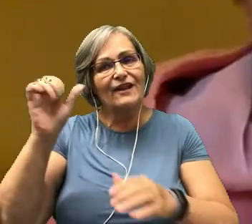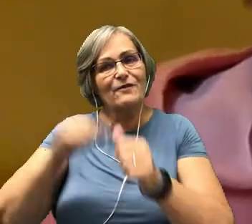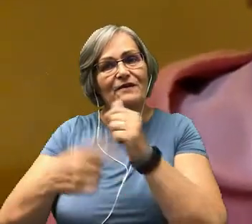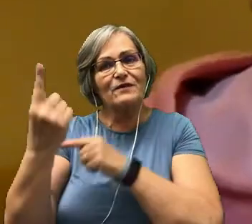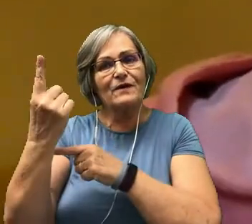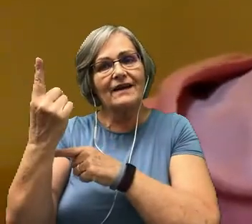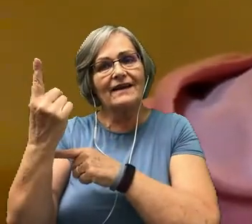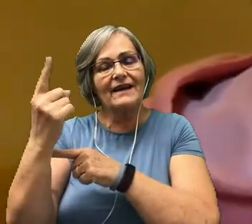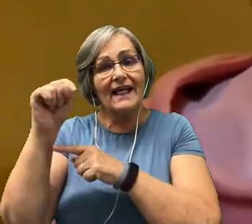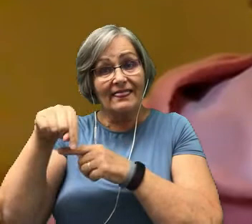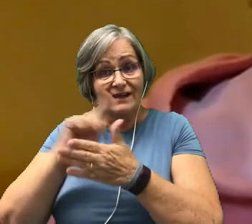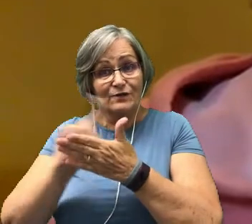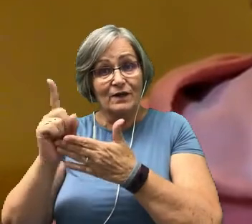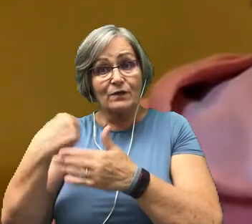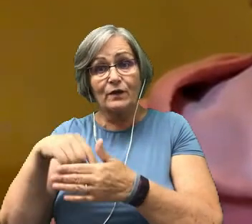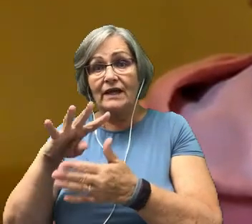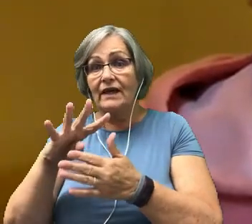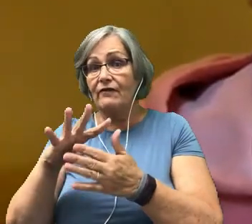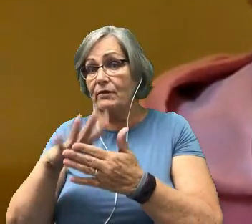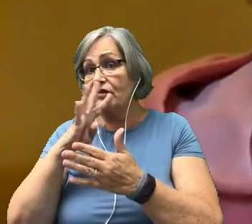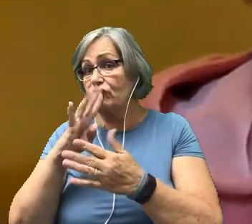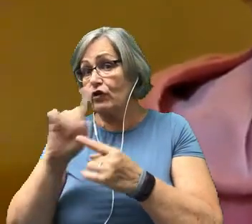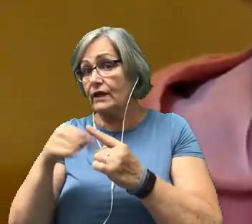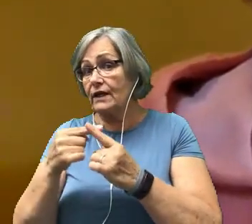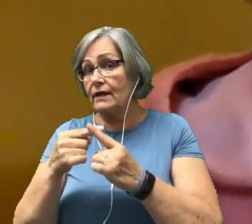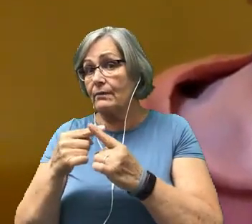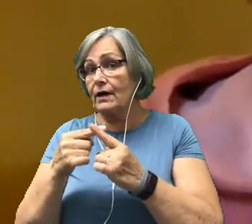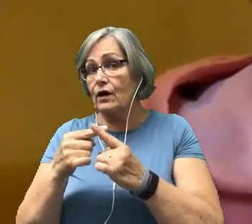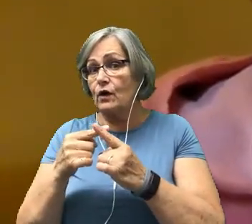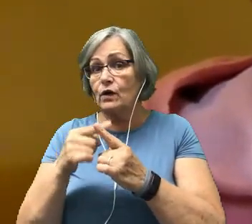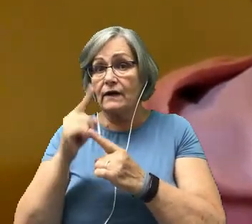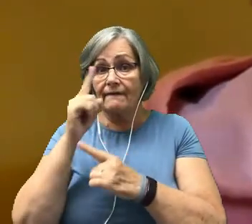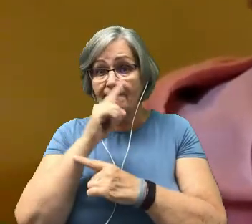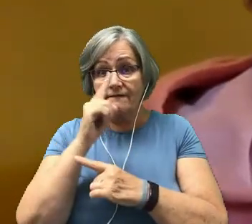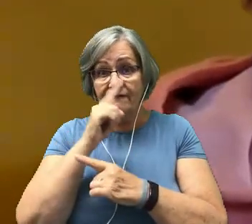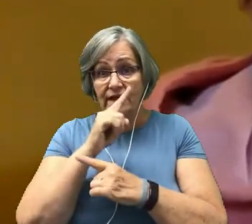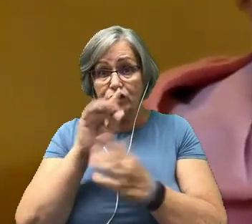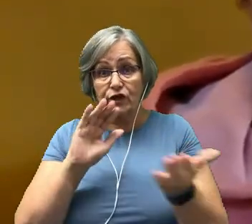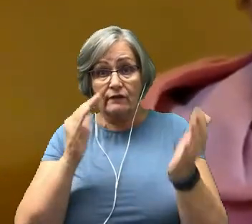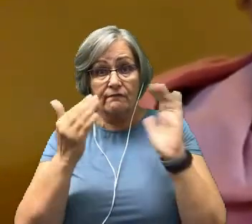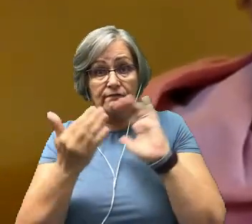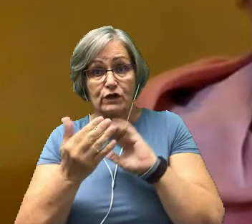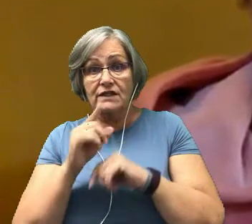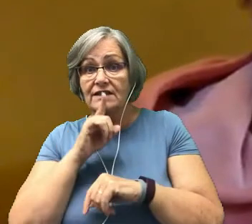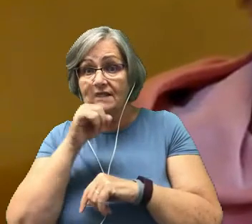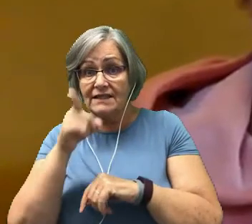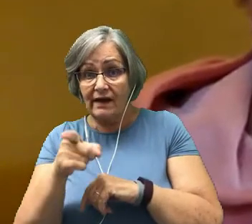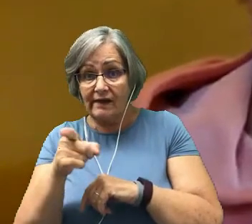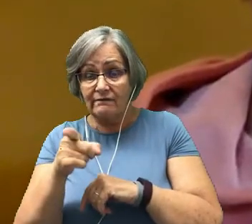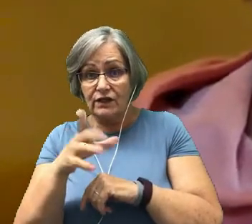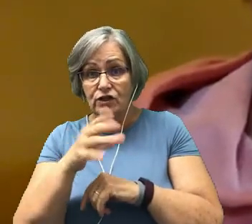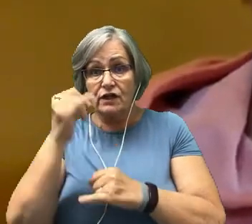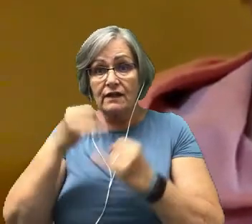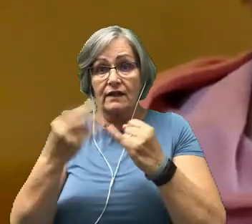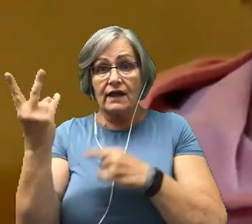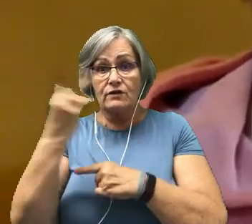everyone. So this week we have been talking about fiction versus nonfiction, and so the last